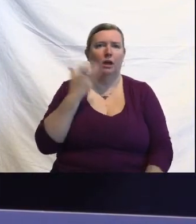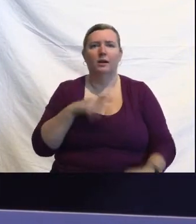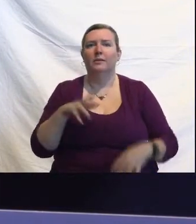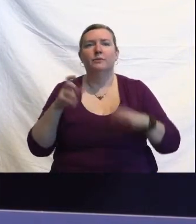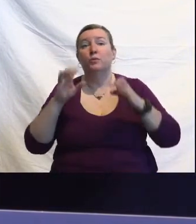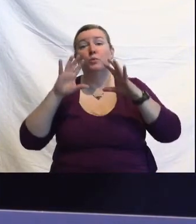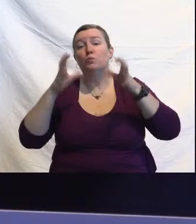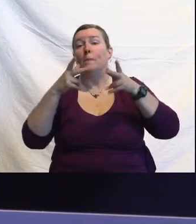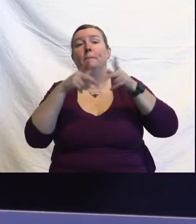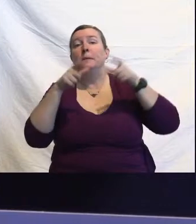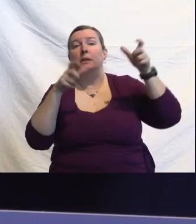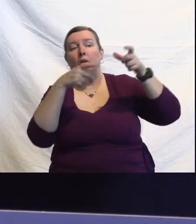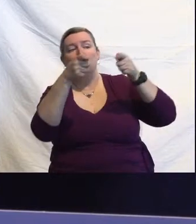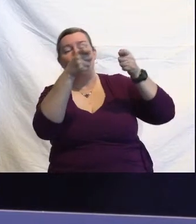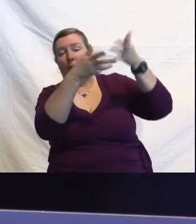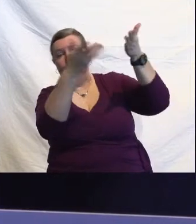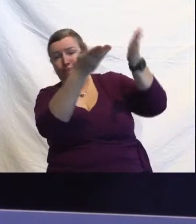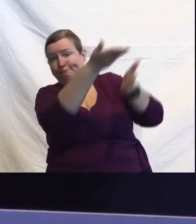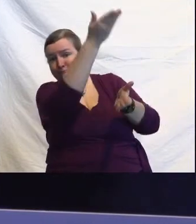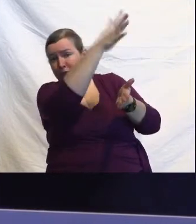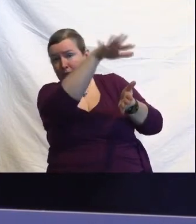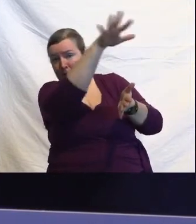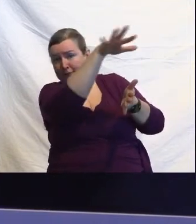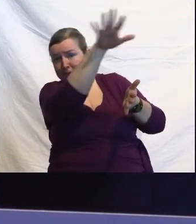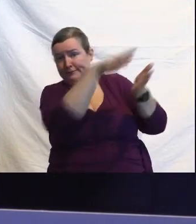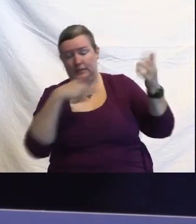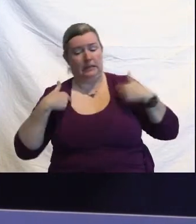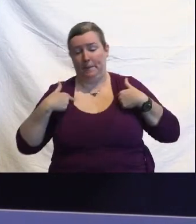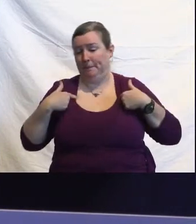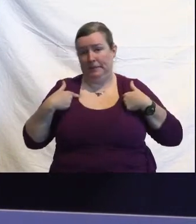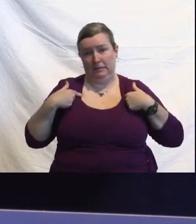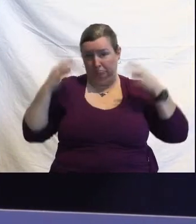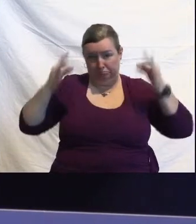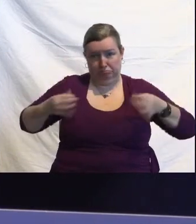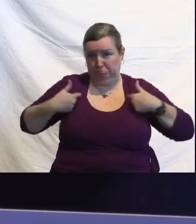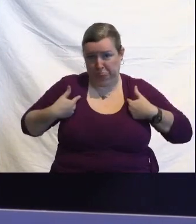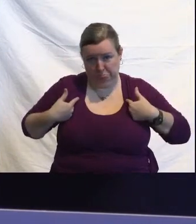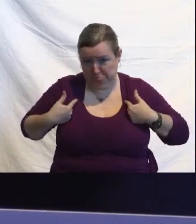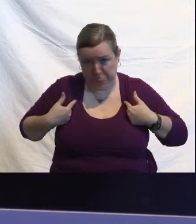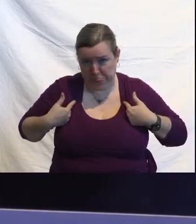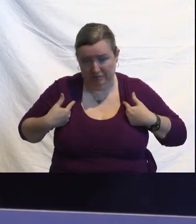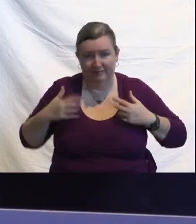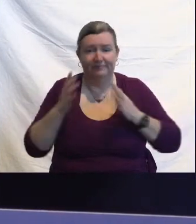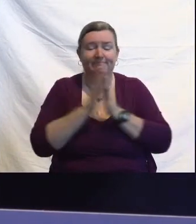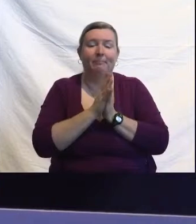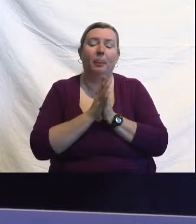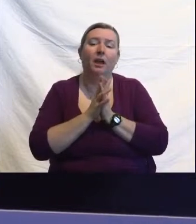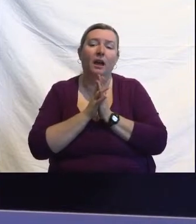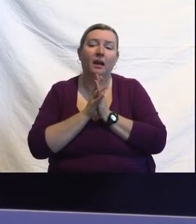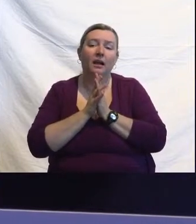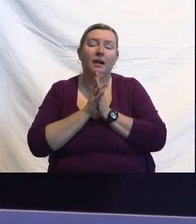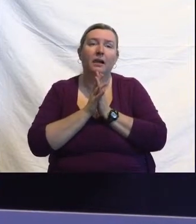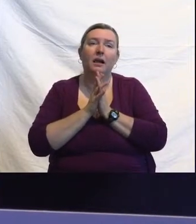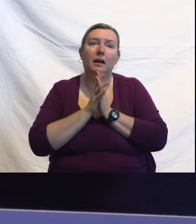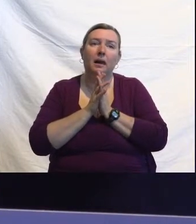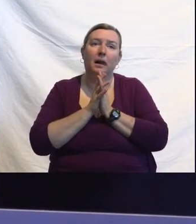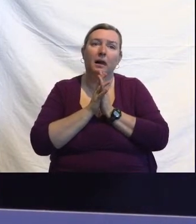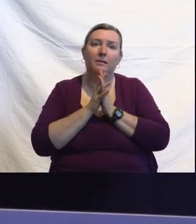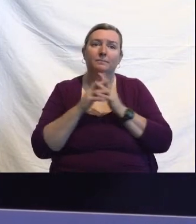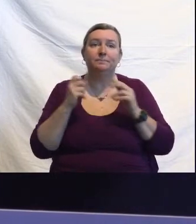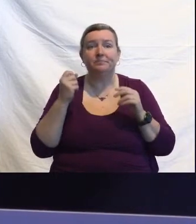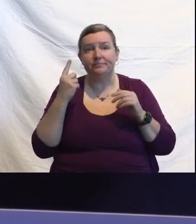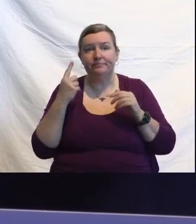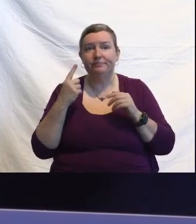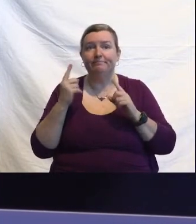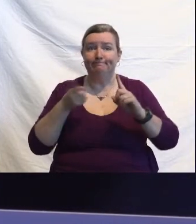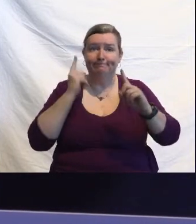Yeah. and a whole, various interdisciplinary committees that are put together to actually, do these types of namings. And then, specifically